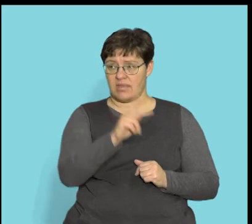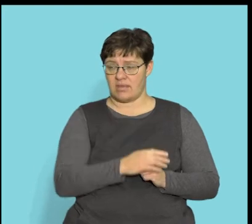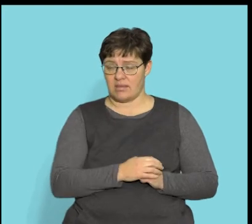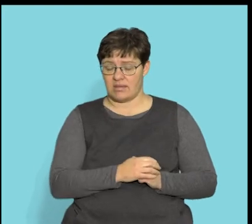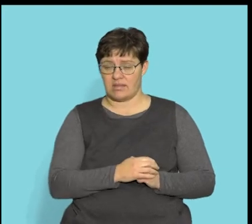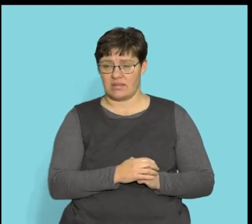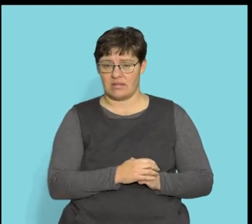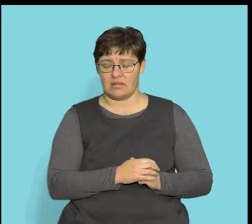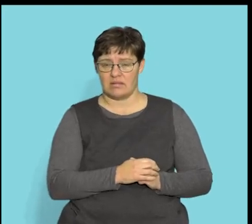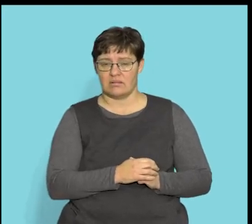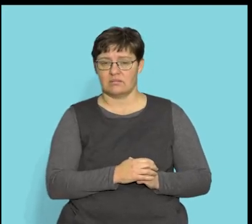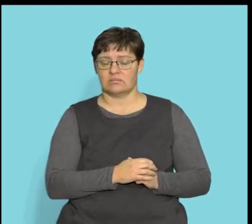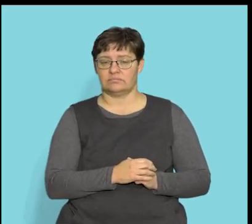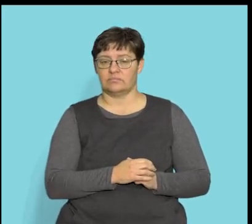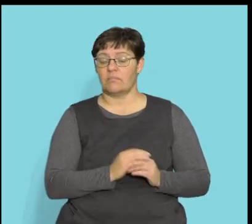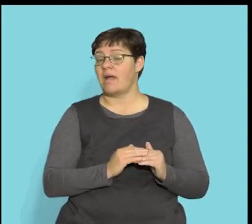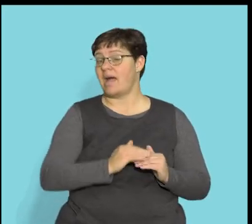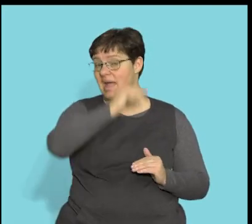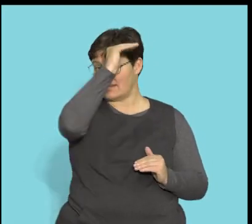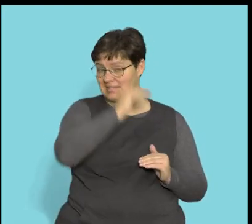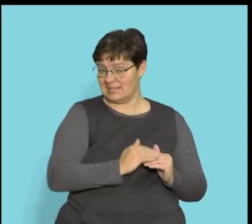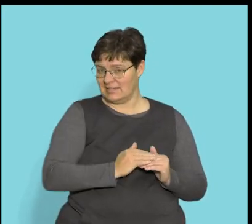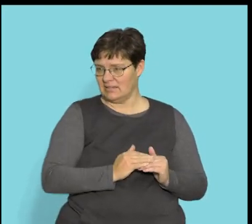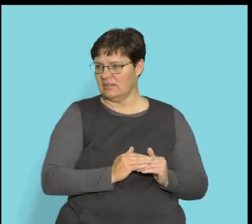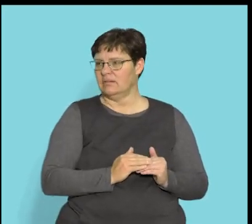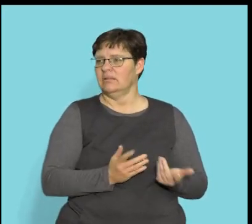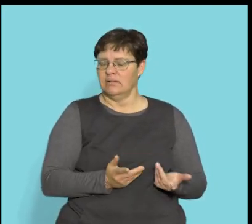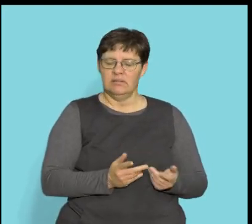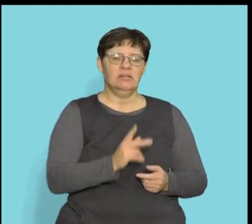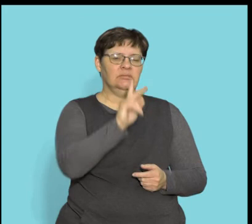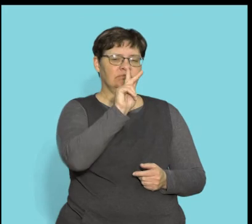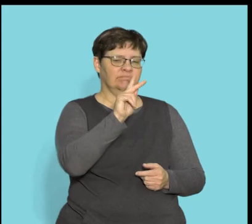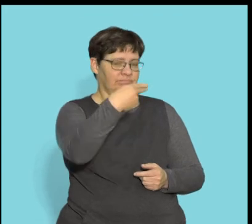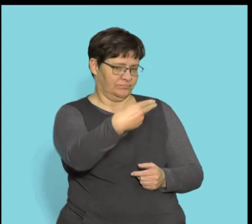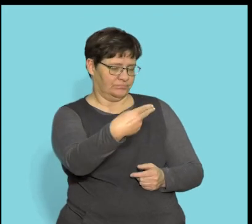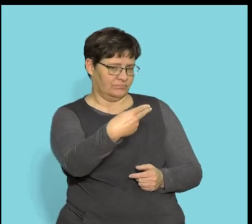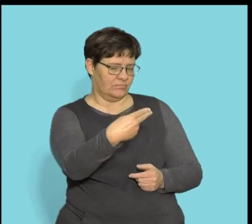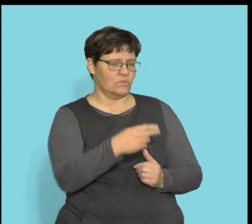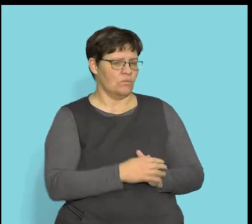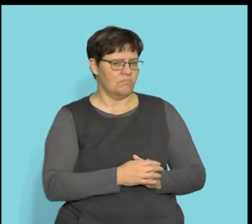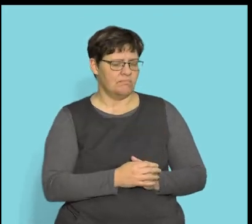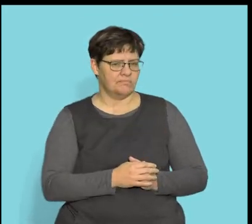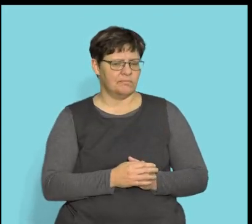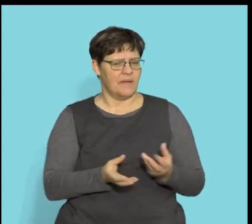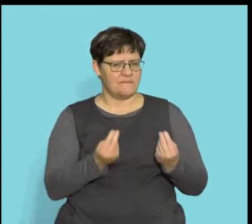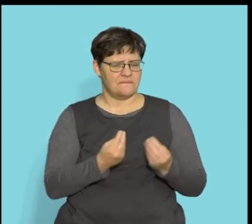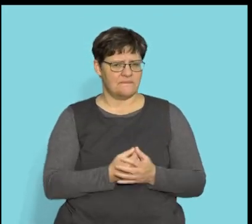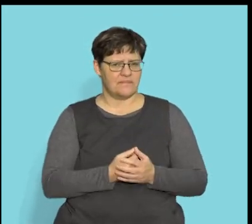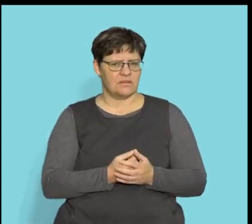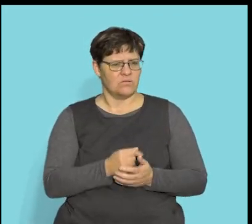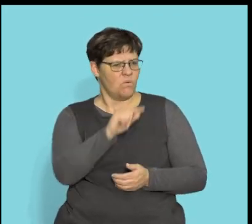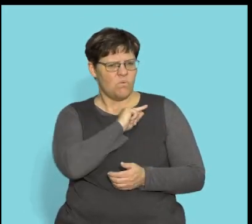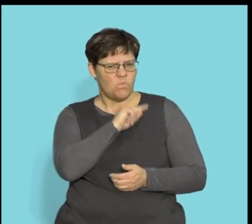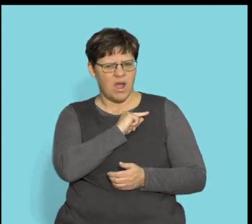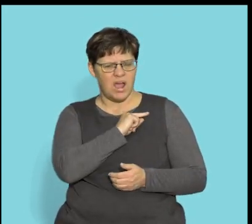be rk, and I also want to account for my height being multiplied by a scale factor of k, so it will be kh. We